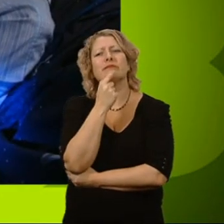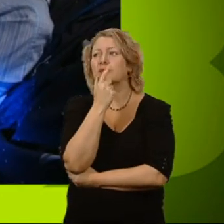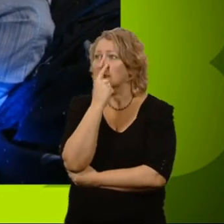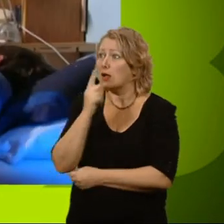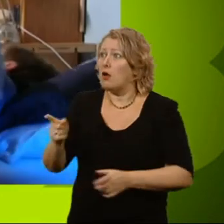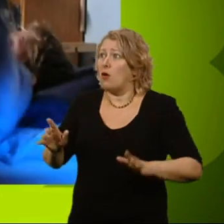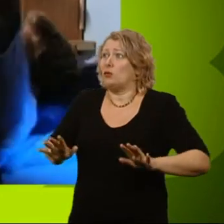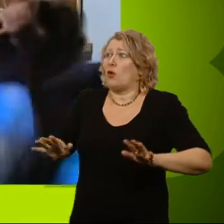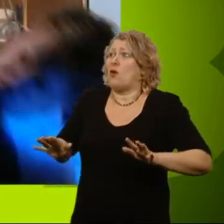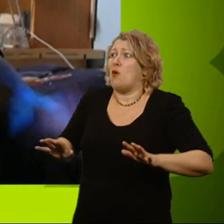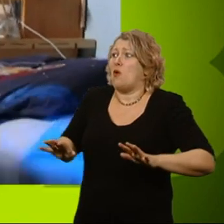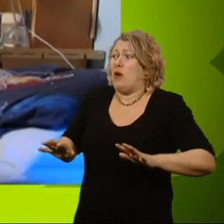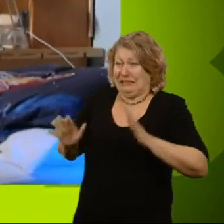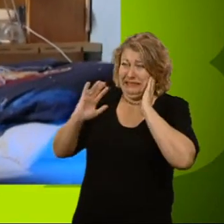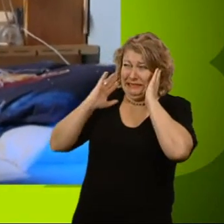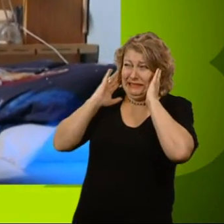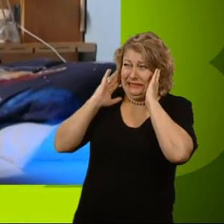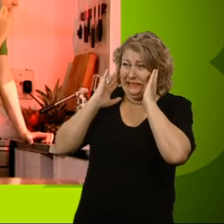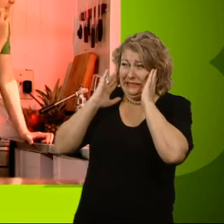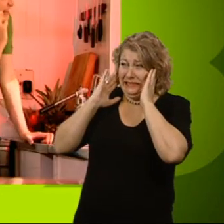Oh, no.